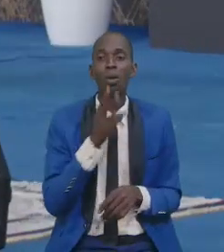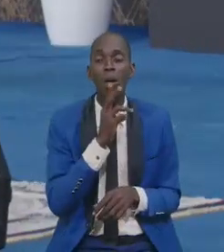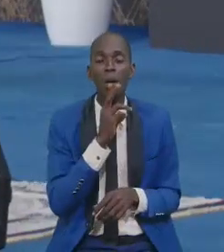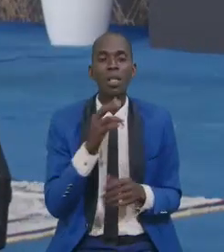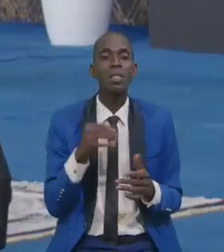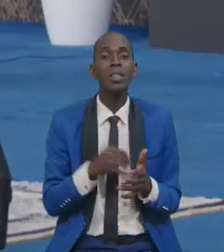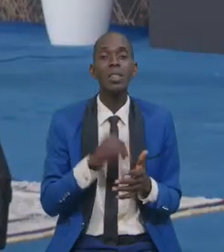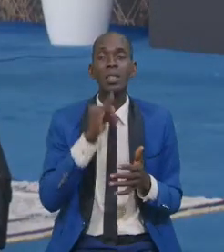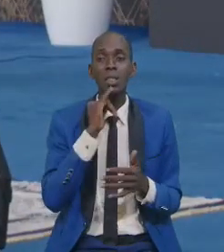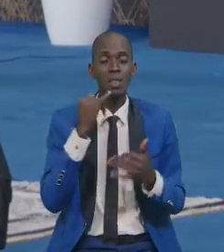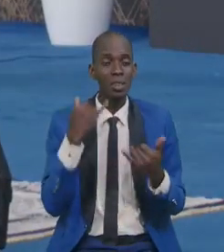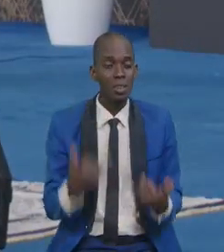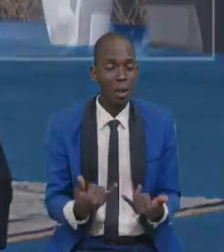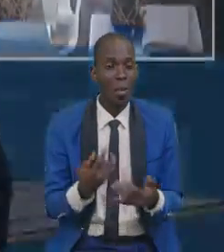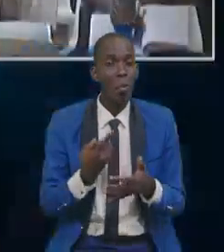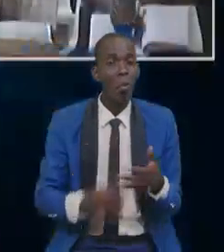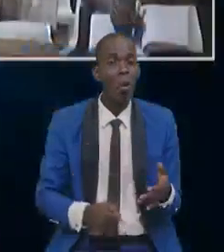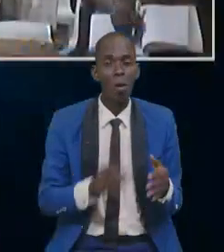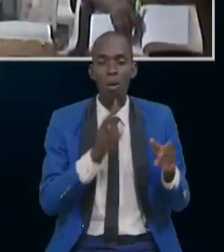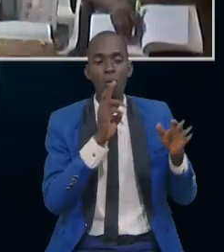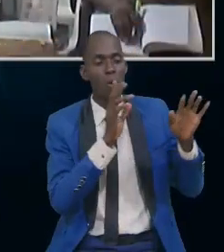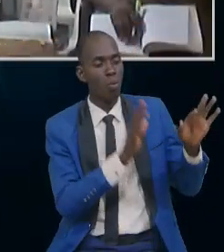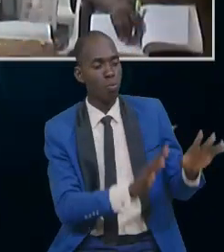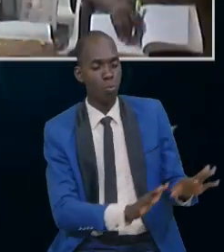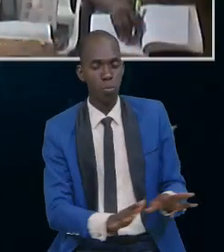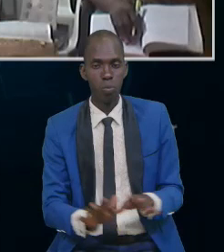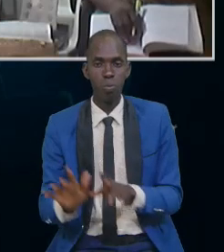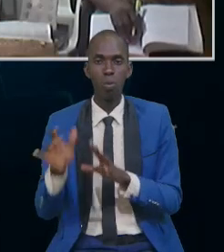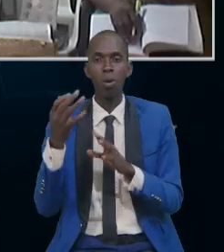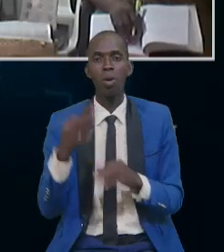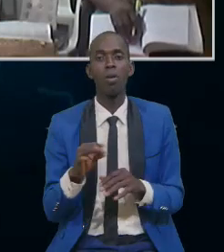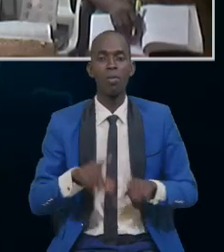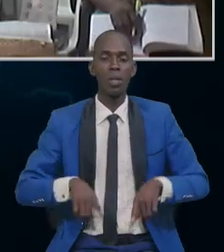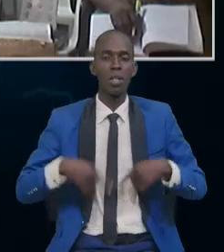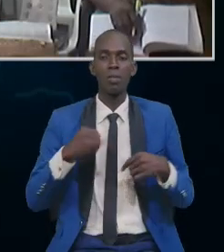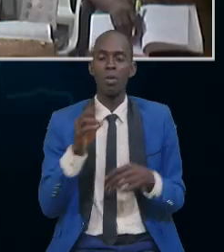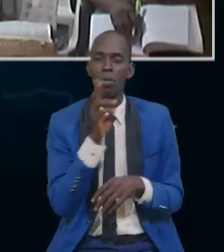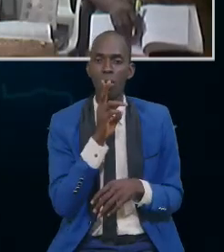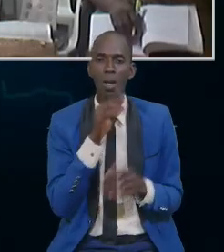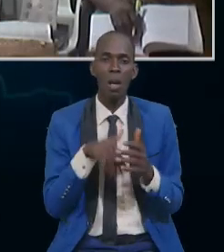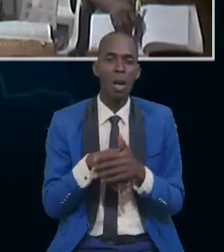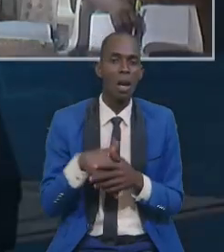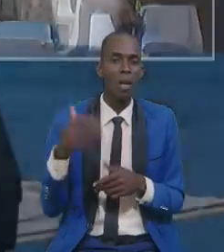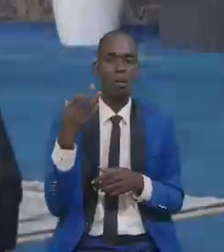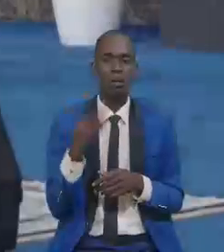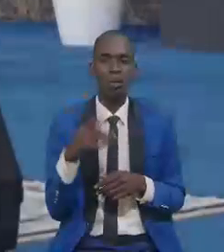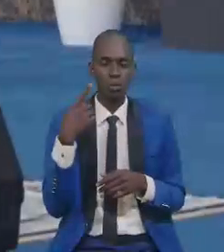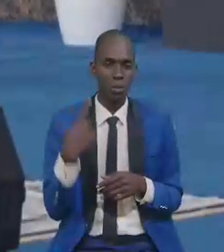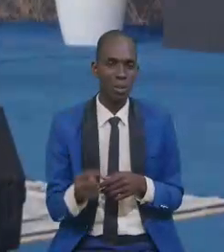now rivers of living water. Out of his innermost